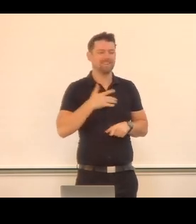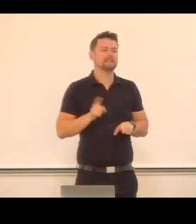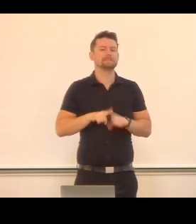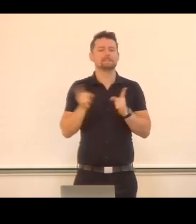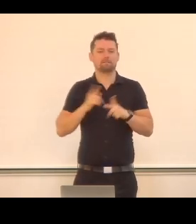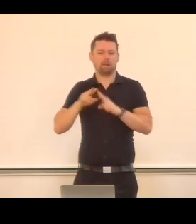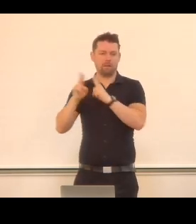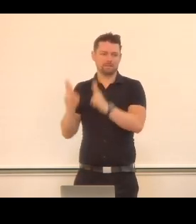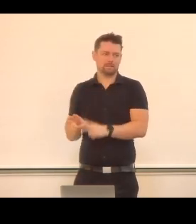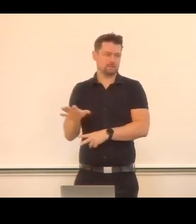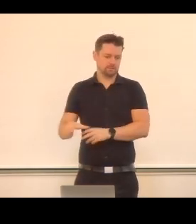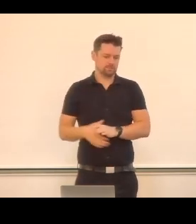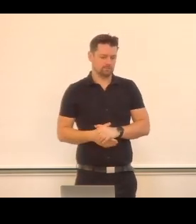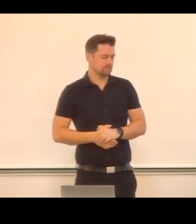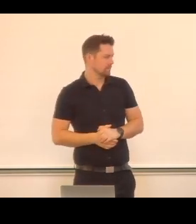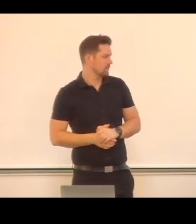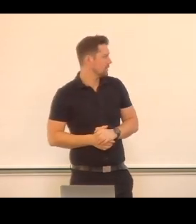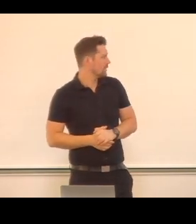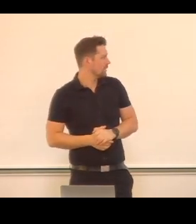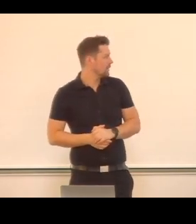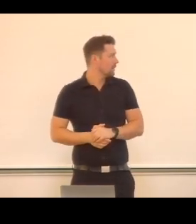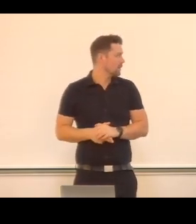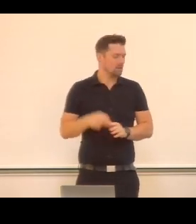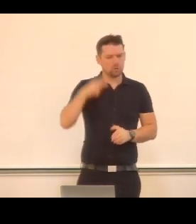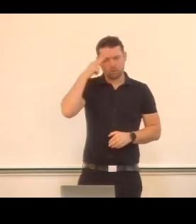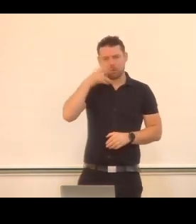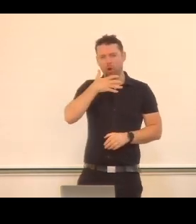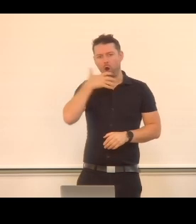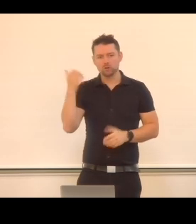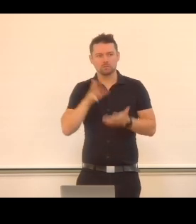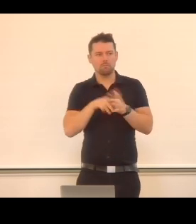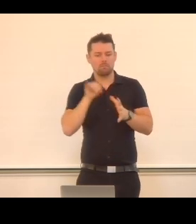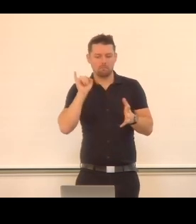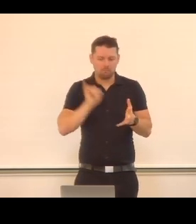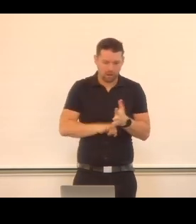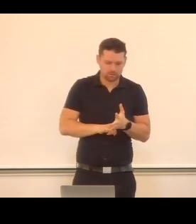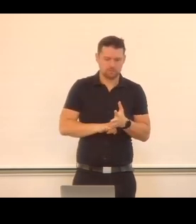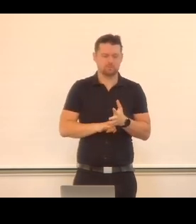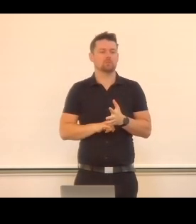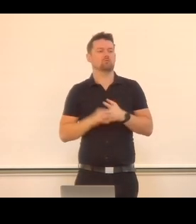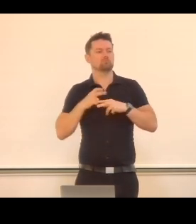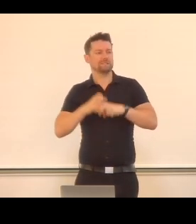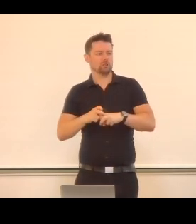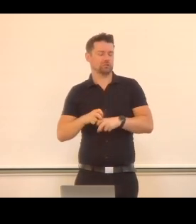that's on Devon Island called the Houghton Mars Project Research Station, or just HMP.